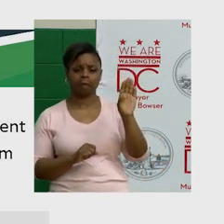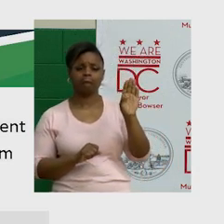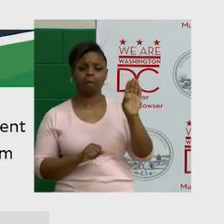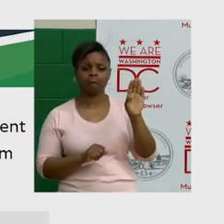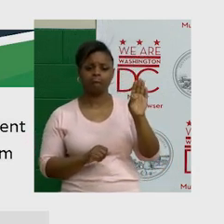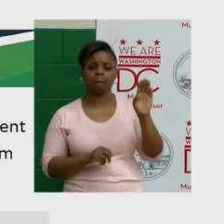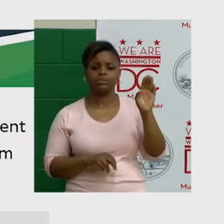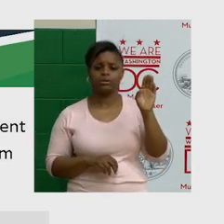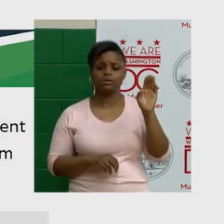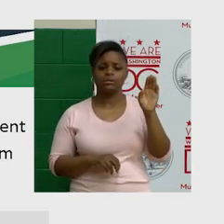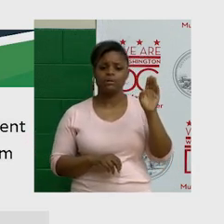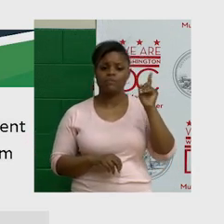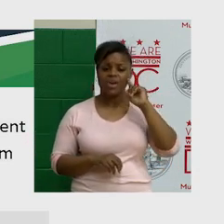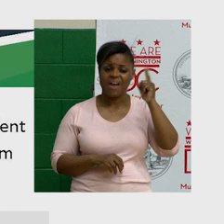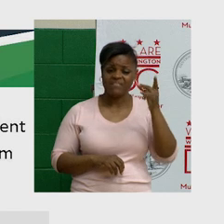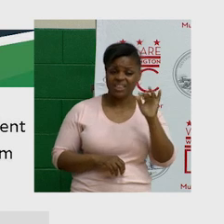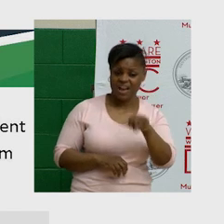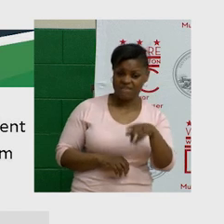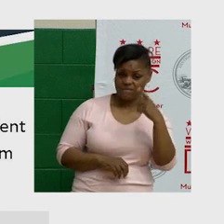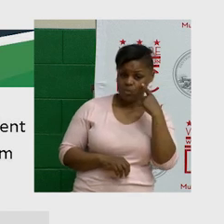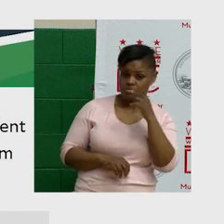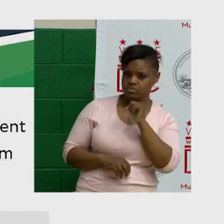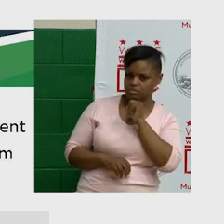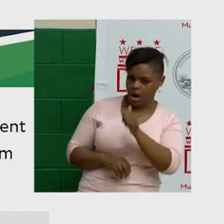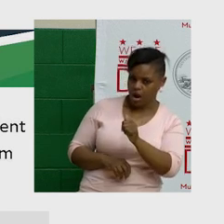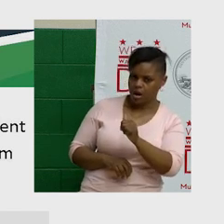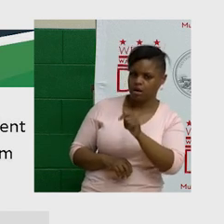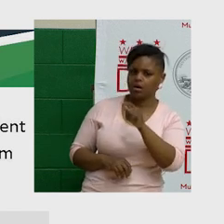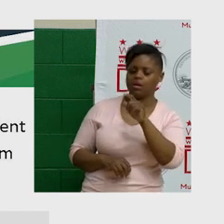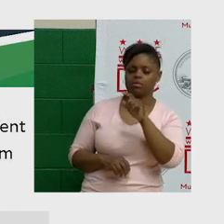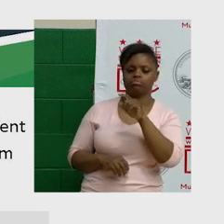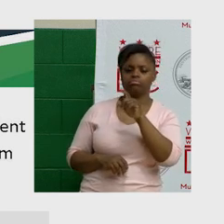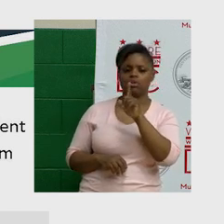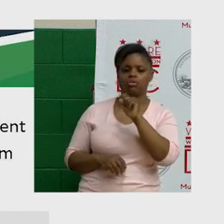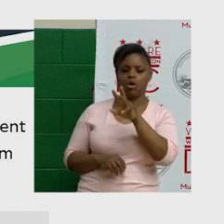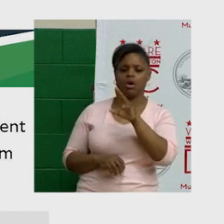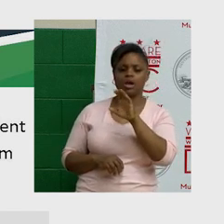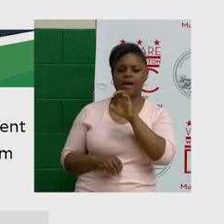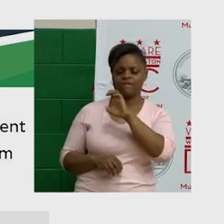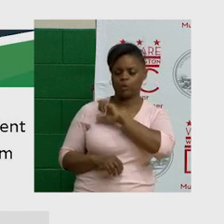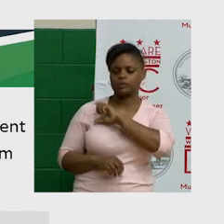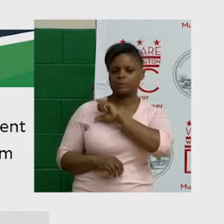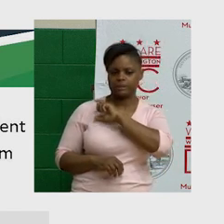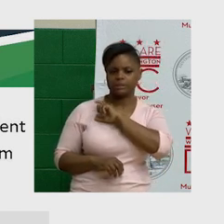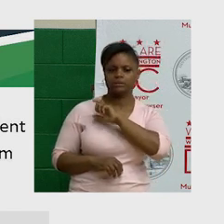non-law enforcement and community-based grants for violence interruption to help make our neighborhoods safer.